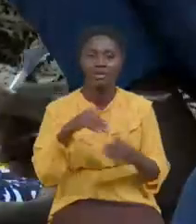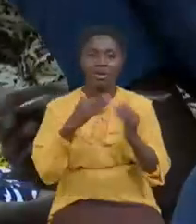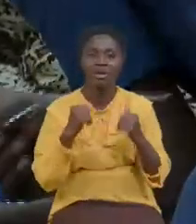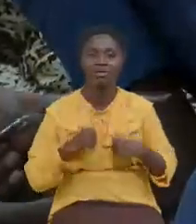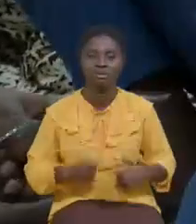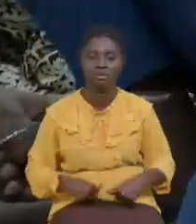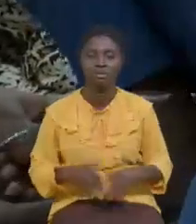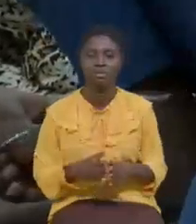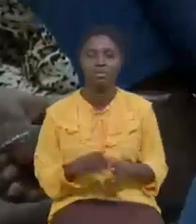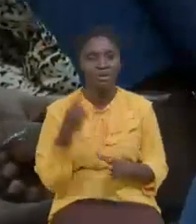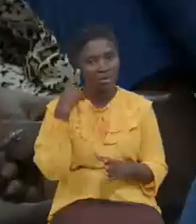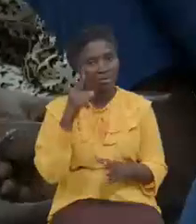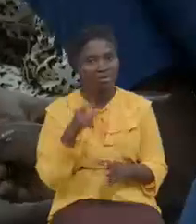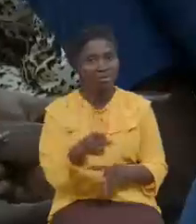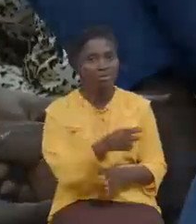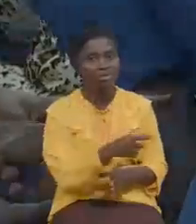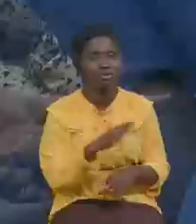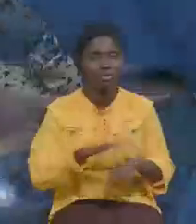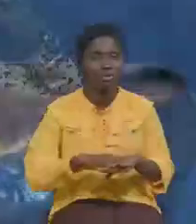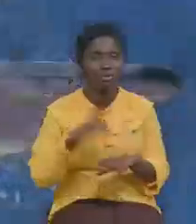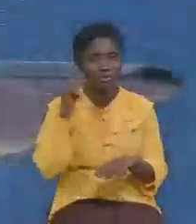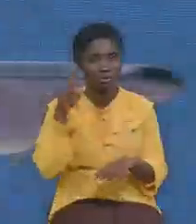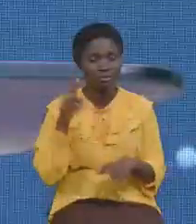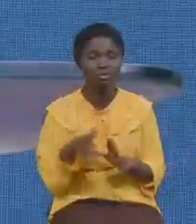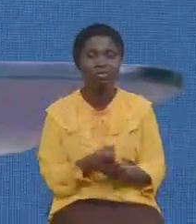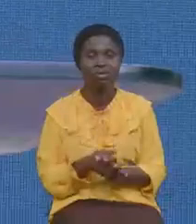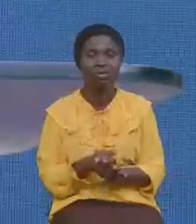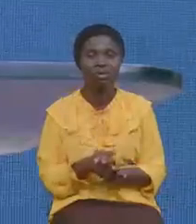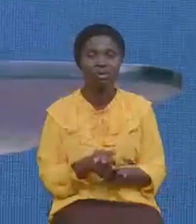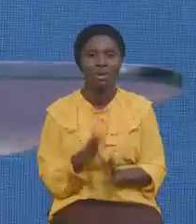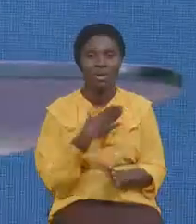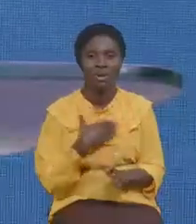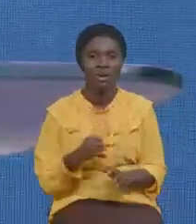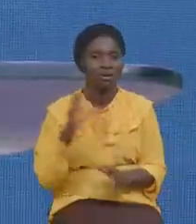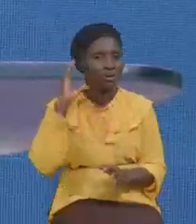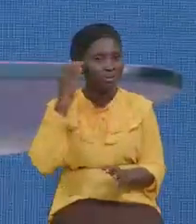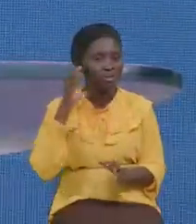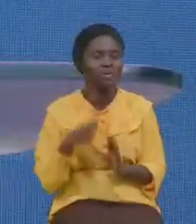This is for those on television and radio.